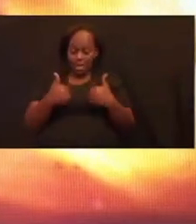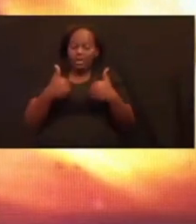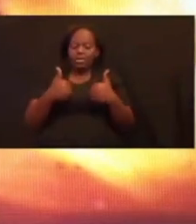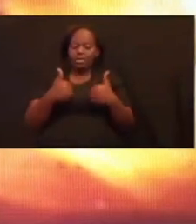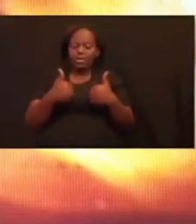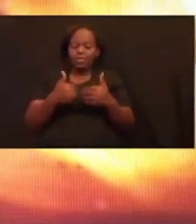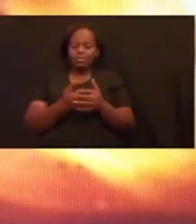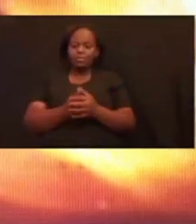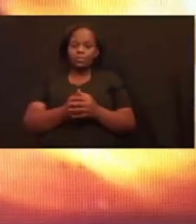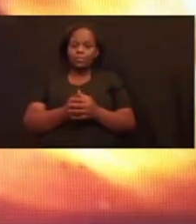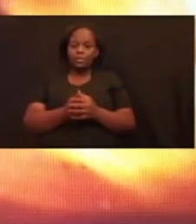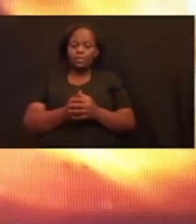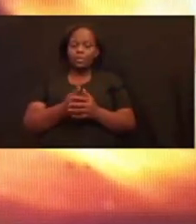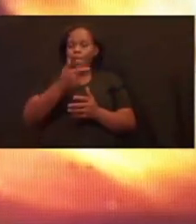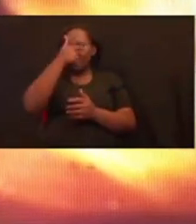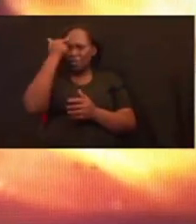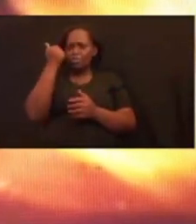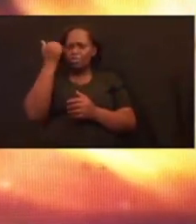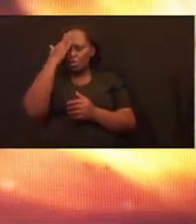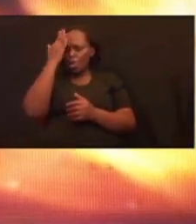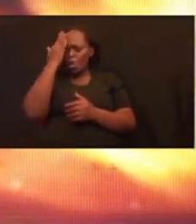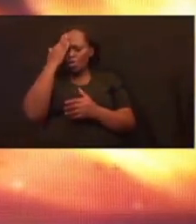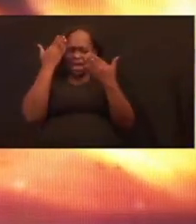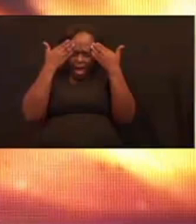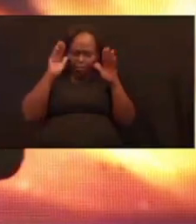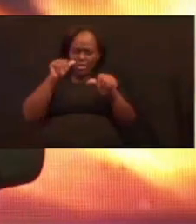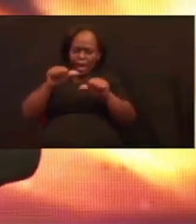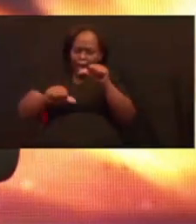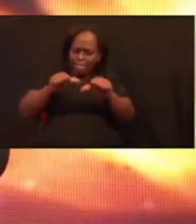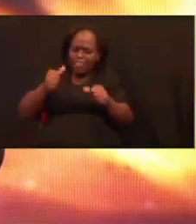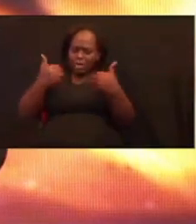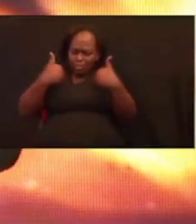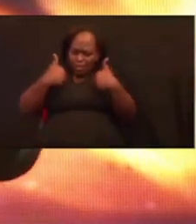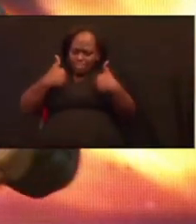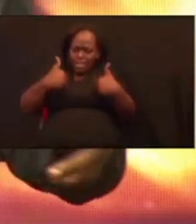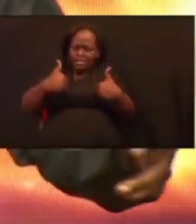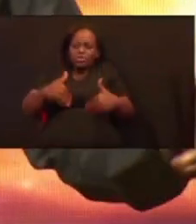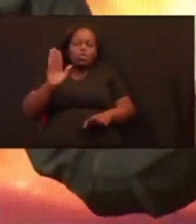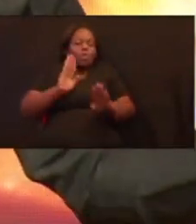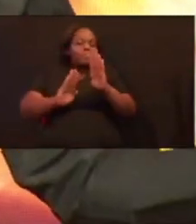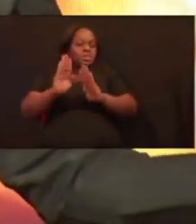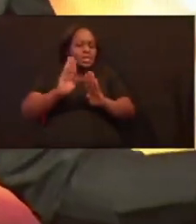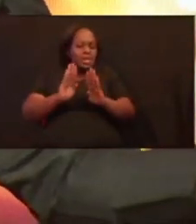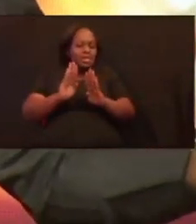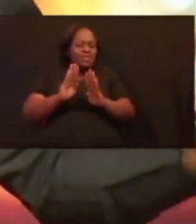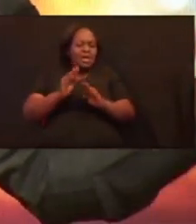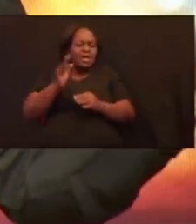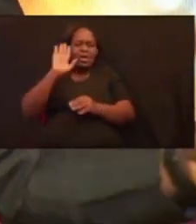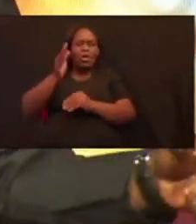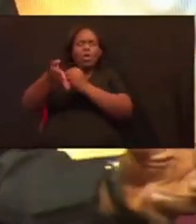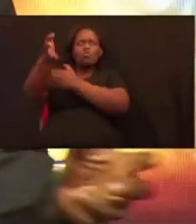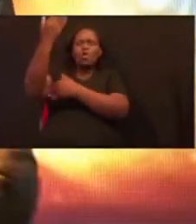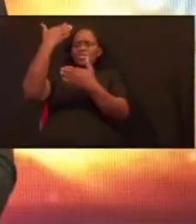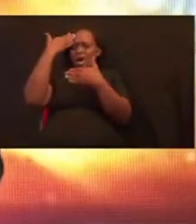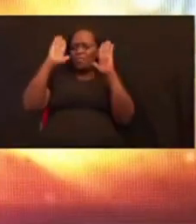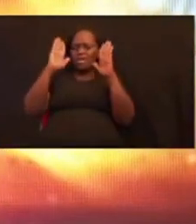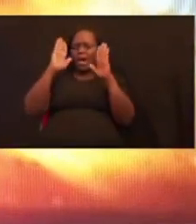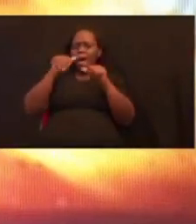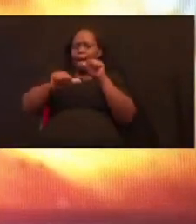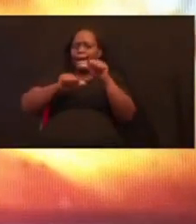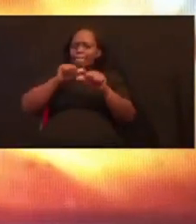has studied my vulnerability and he has seen that if I step into certain levels